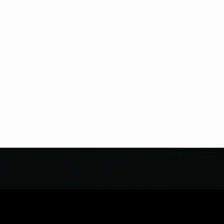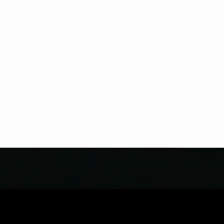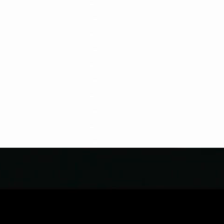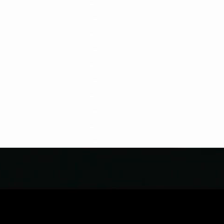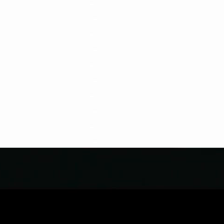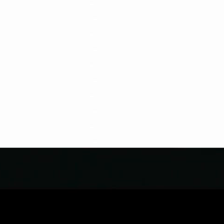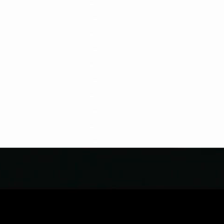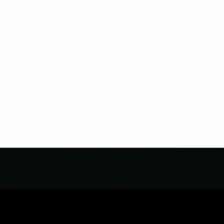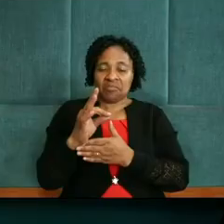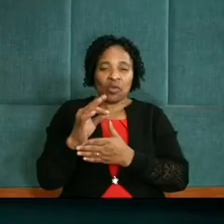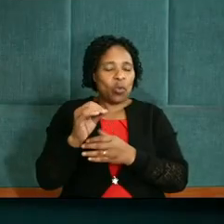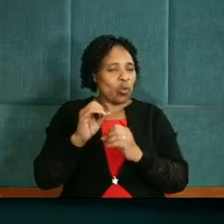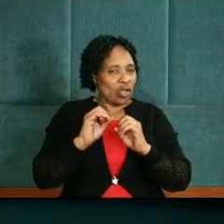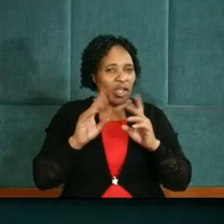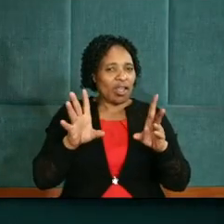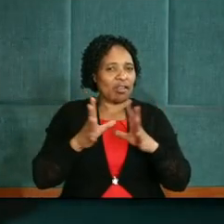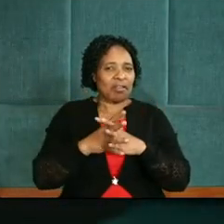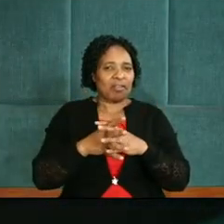now.